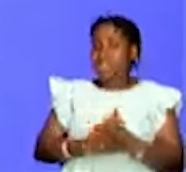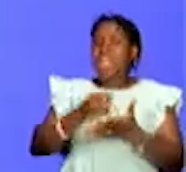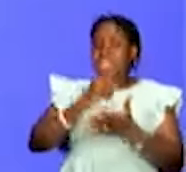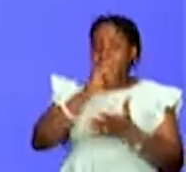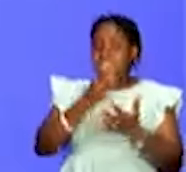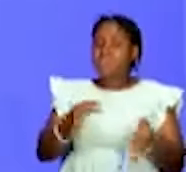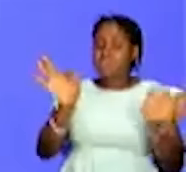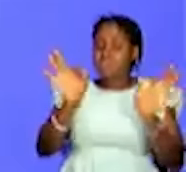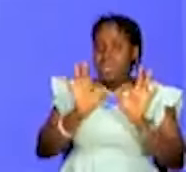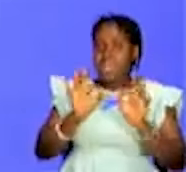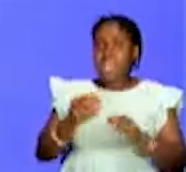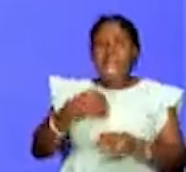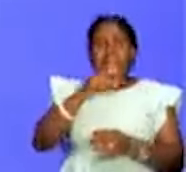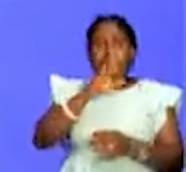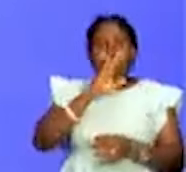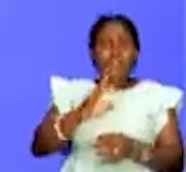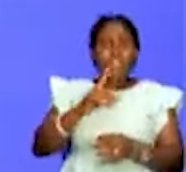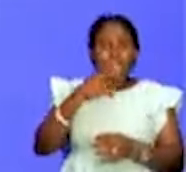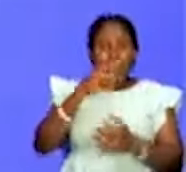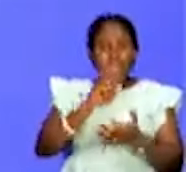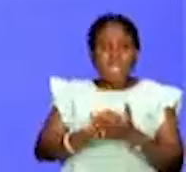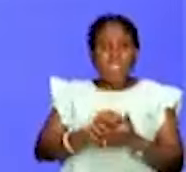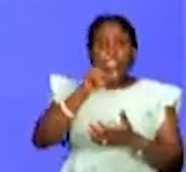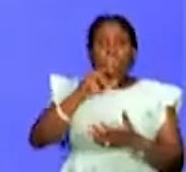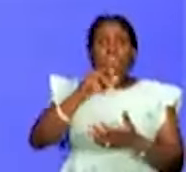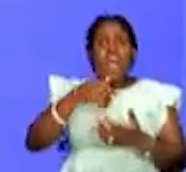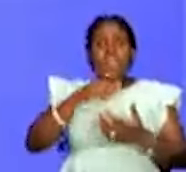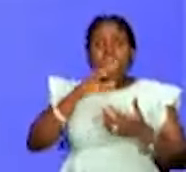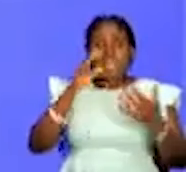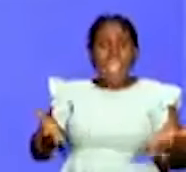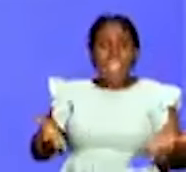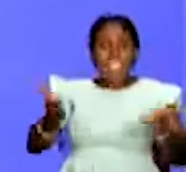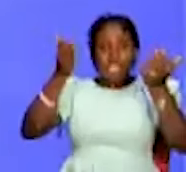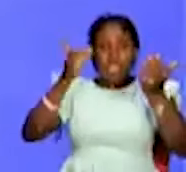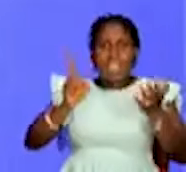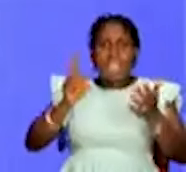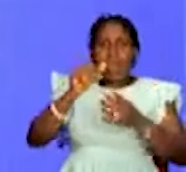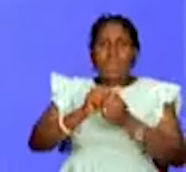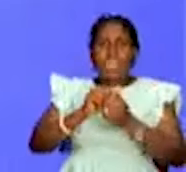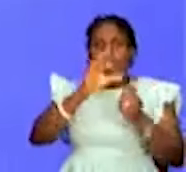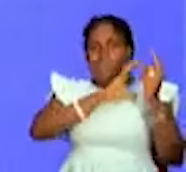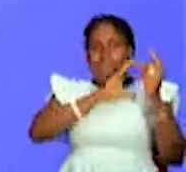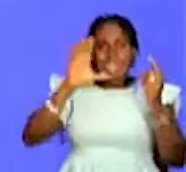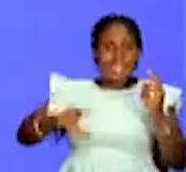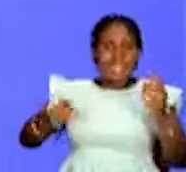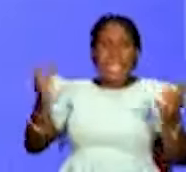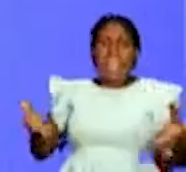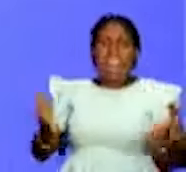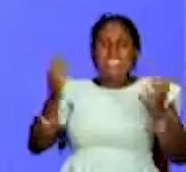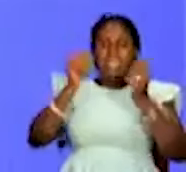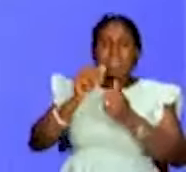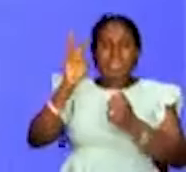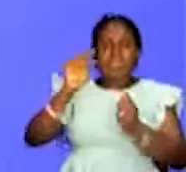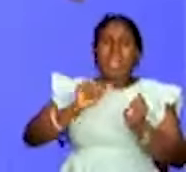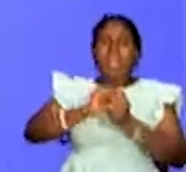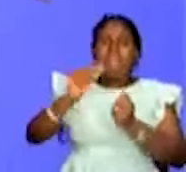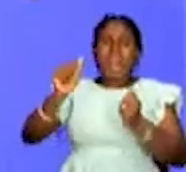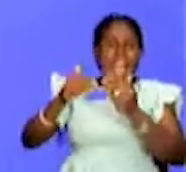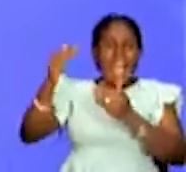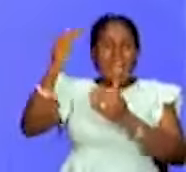Have you been told that you have been exalted with Christ? Raised up with him, far above